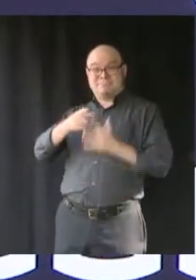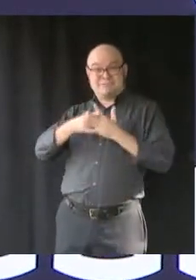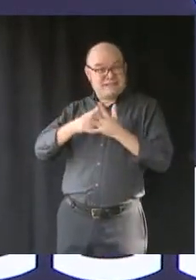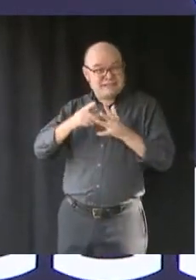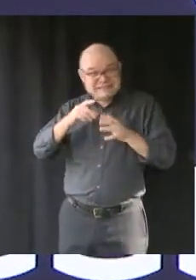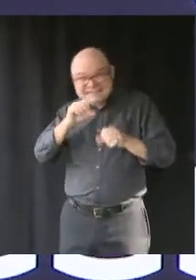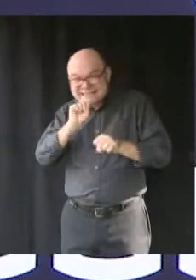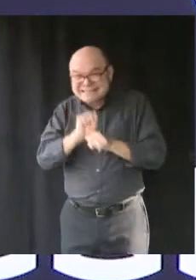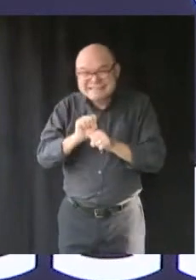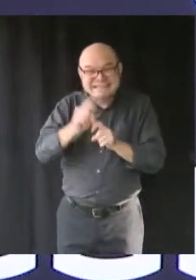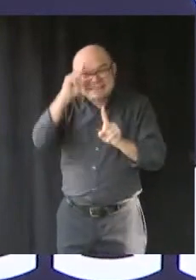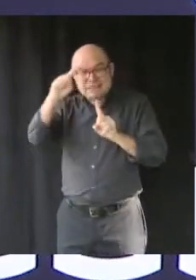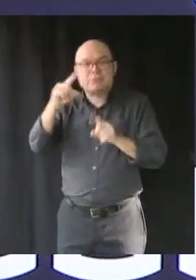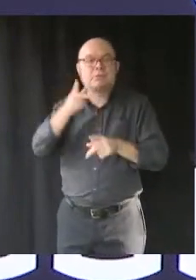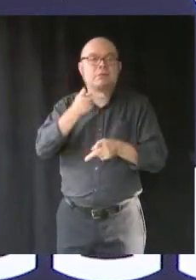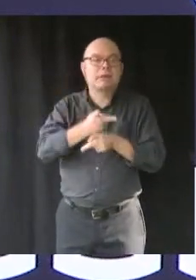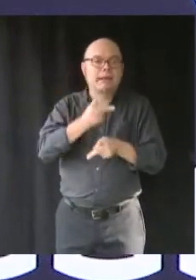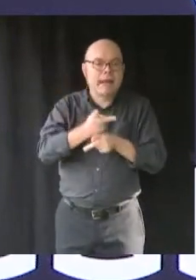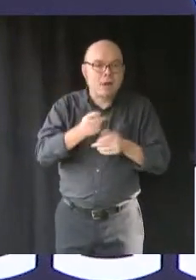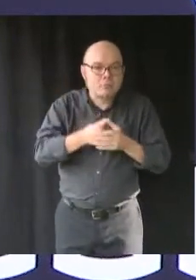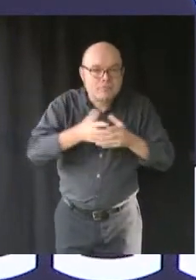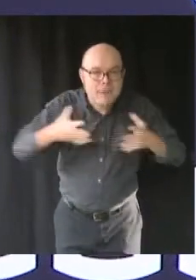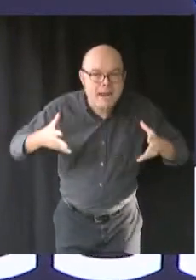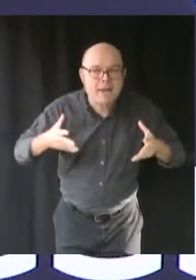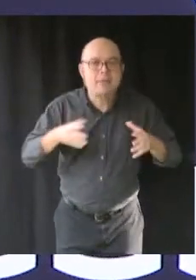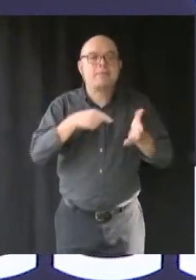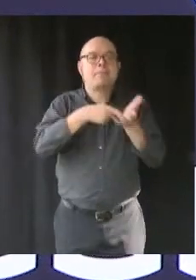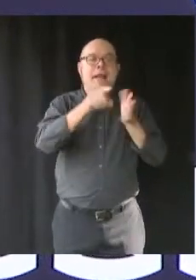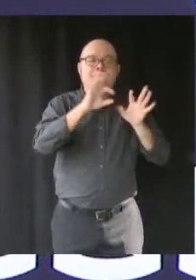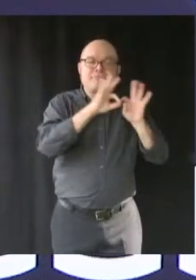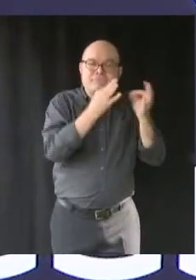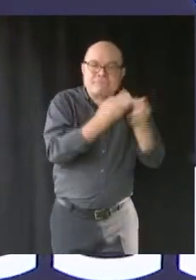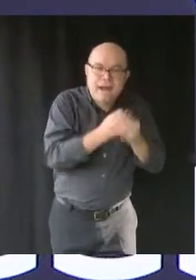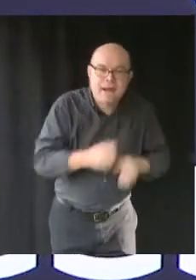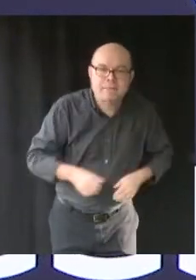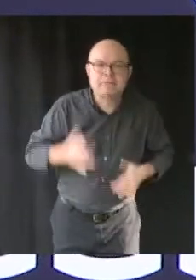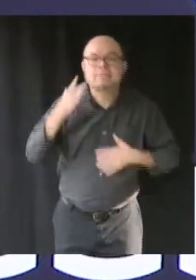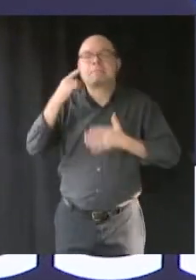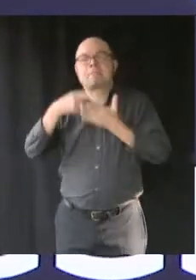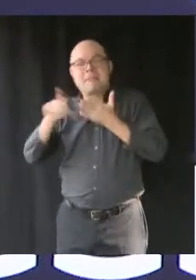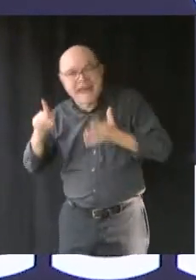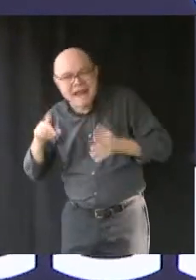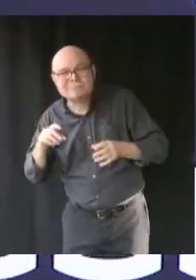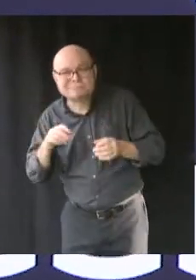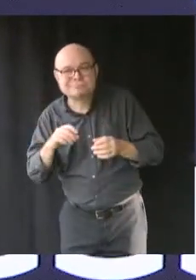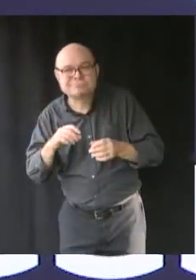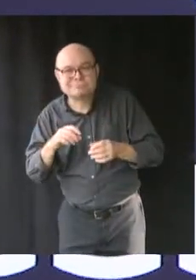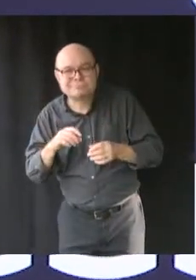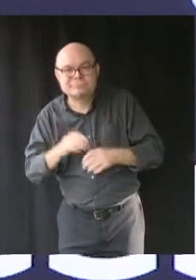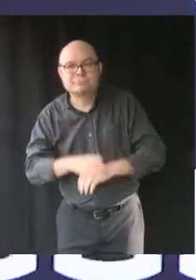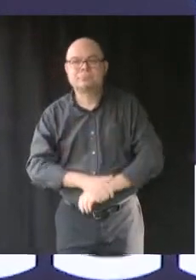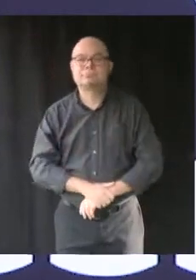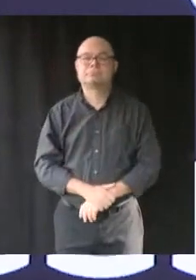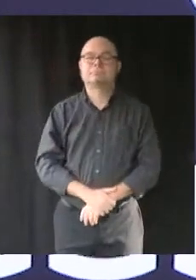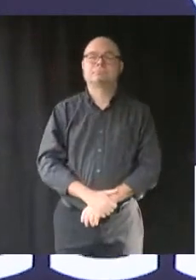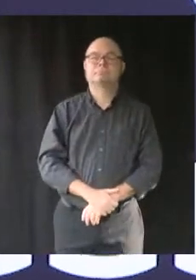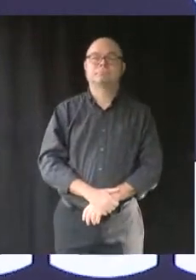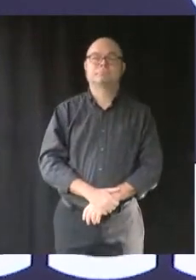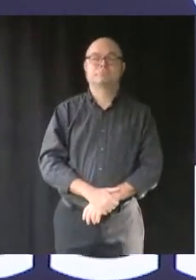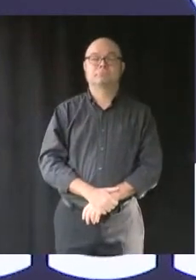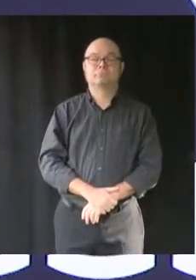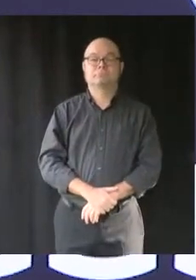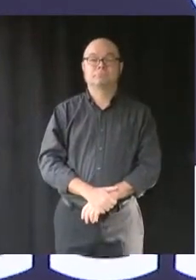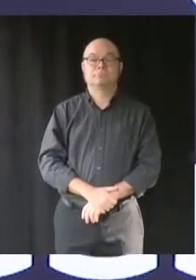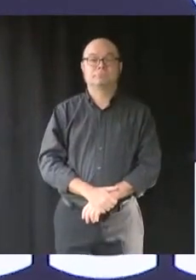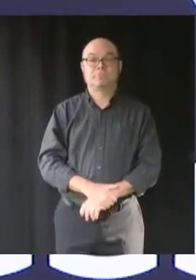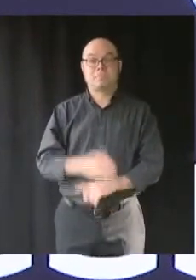and family and medical leave, building on the legacy of my uncle while creating her own. She, like